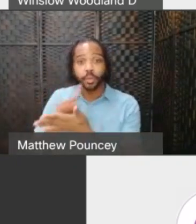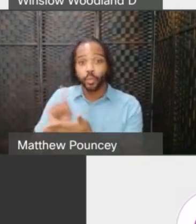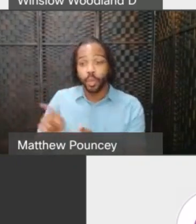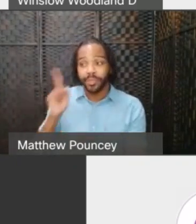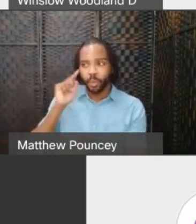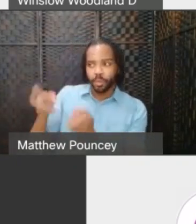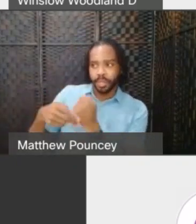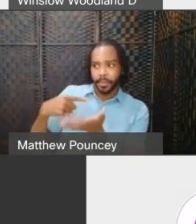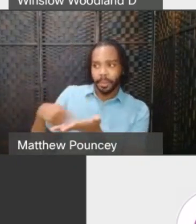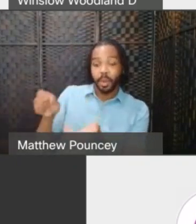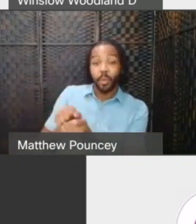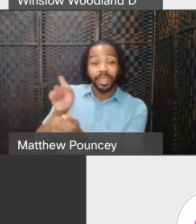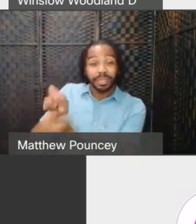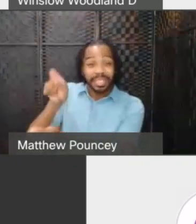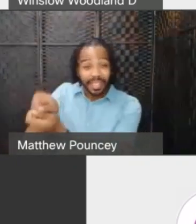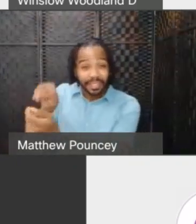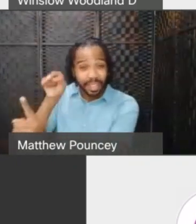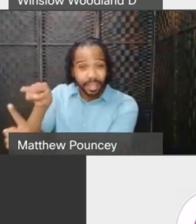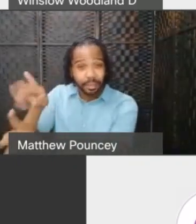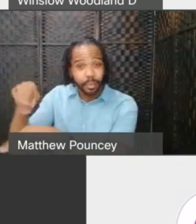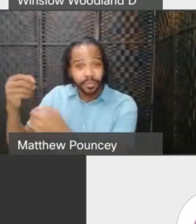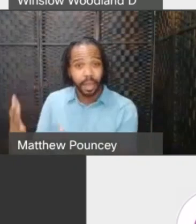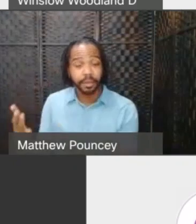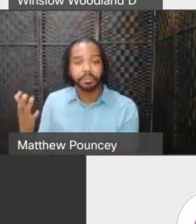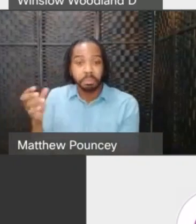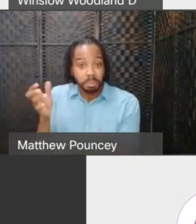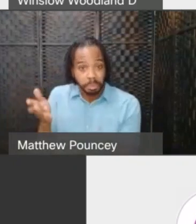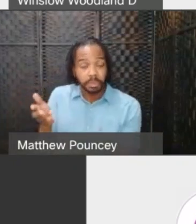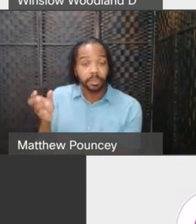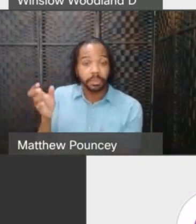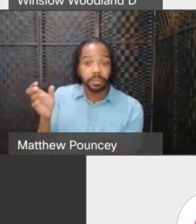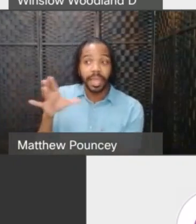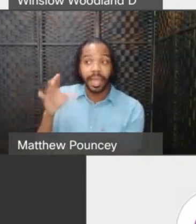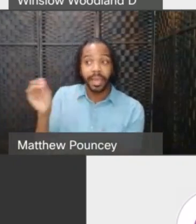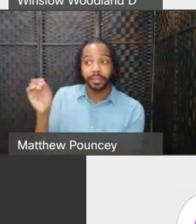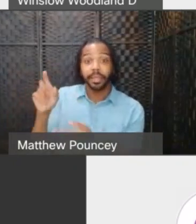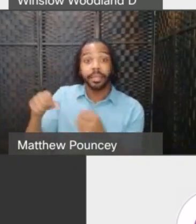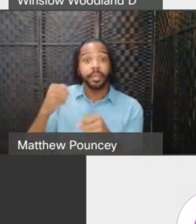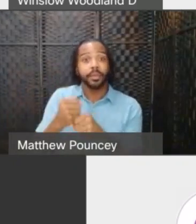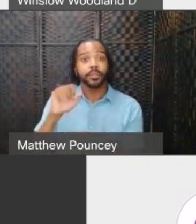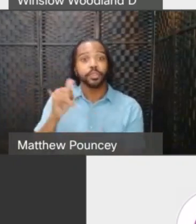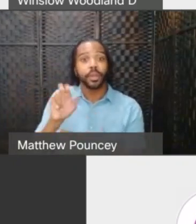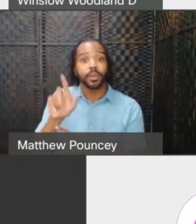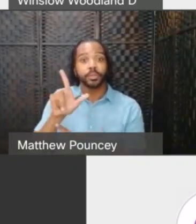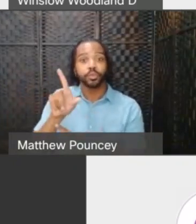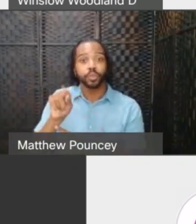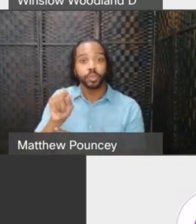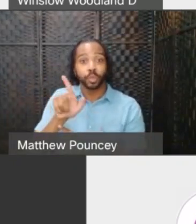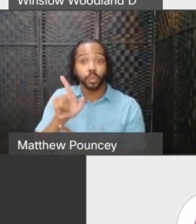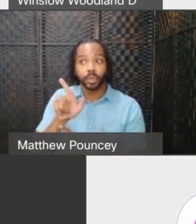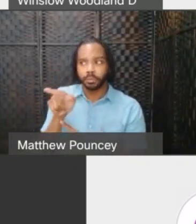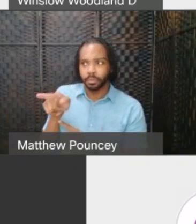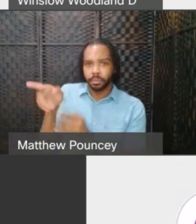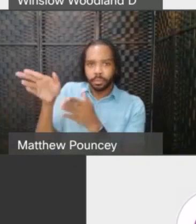a particular provider, then, and in January 2021, they were getting no